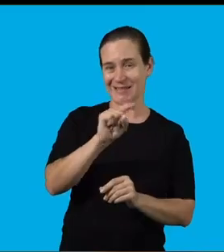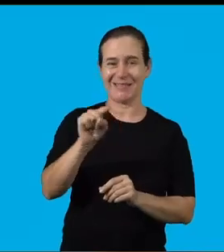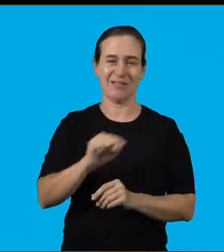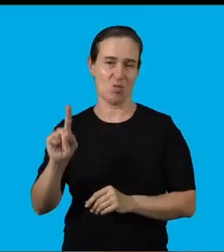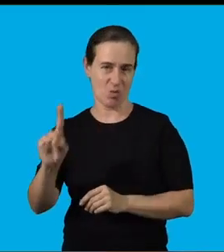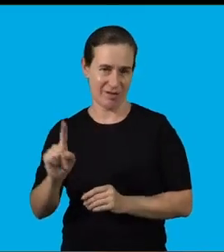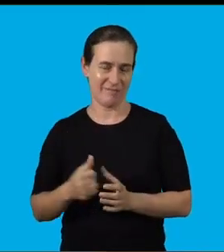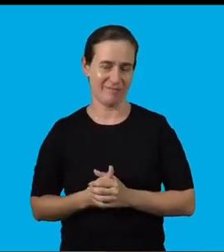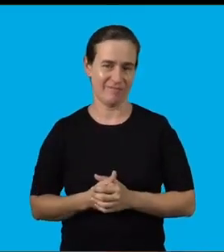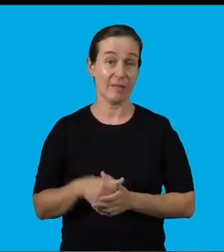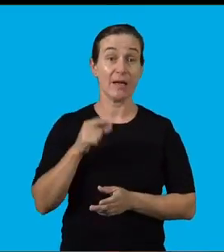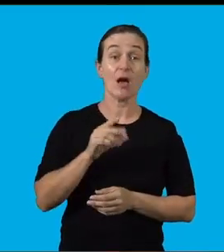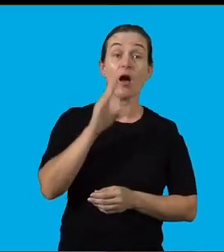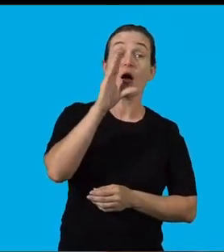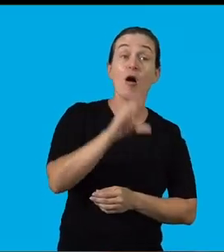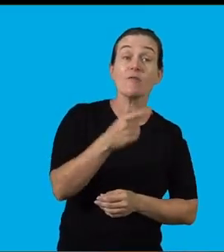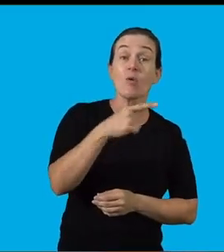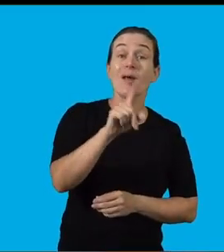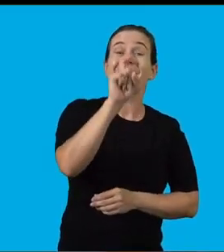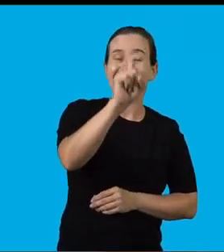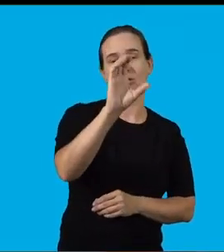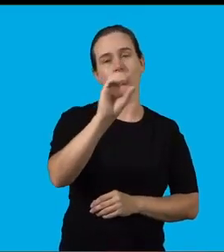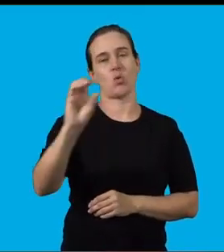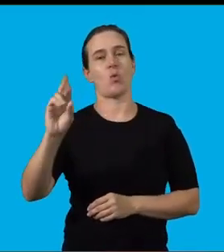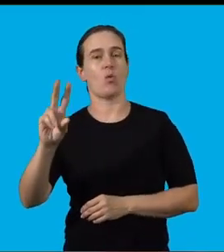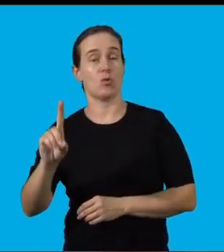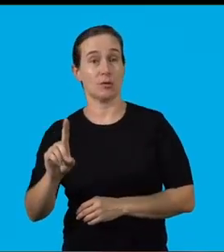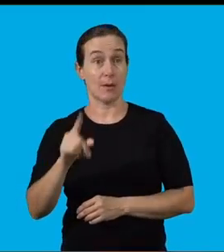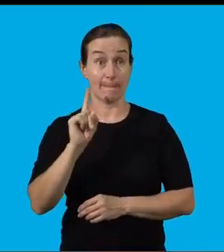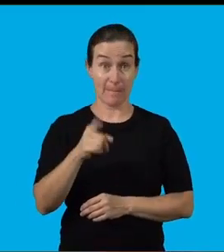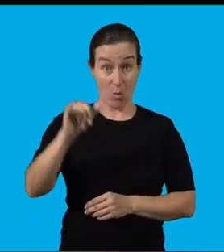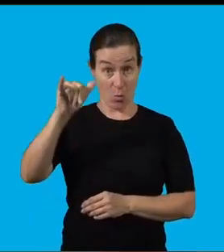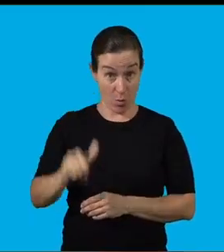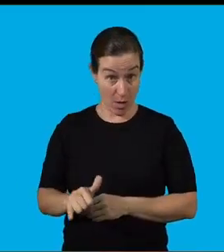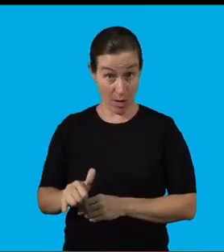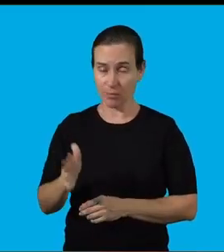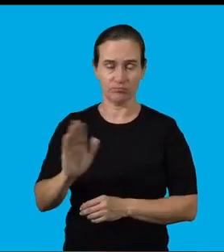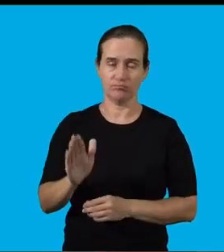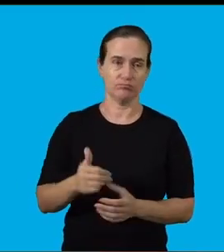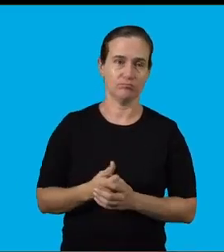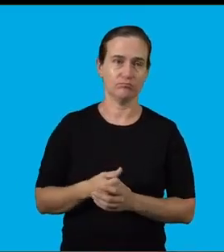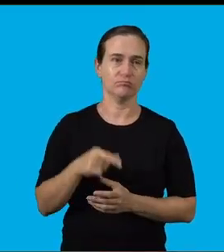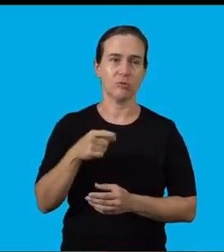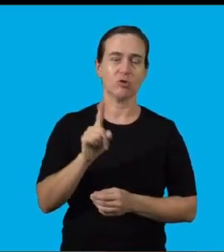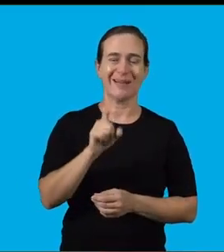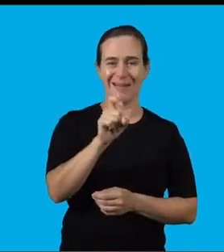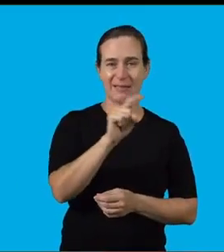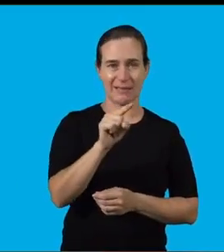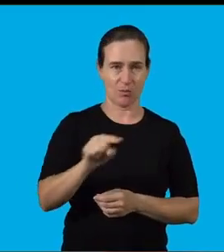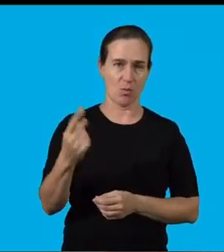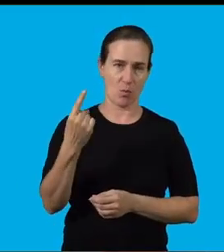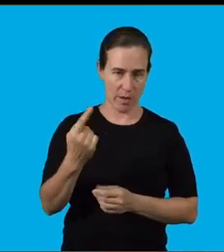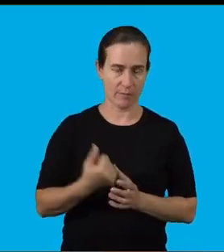1. Okay, they only asked us for the x coordinate. They didn't say find the coordinates of the turning point. So therefore, x